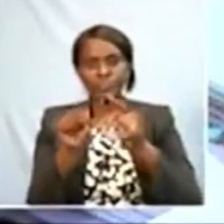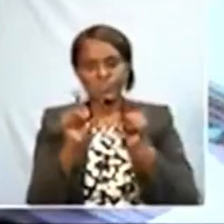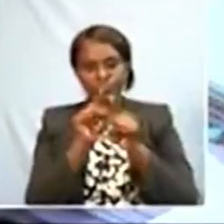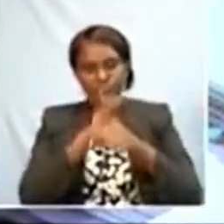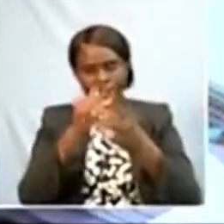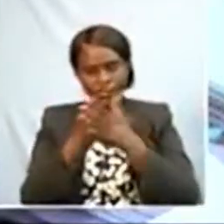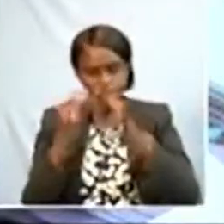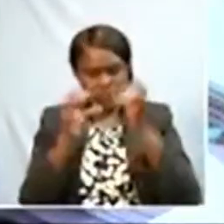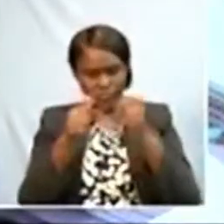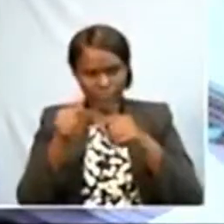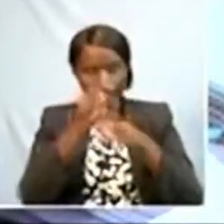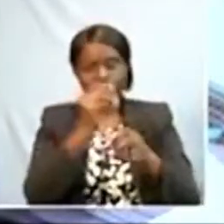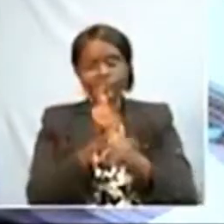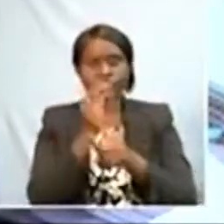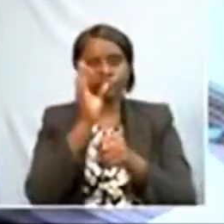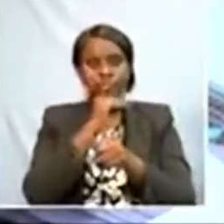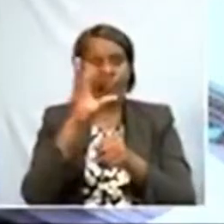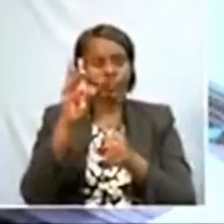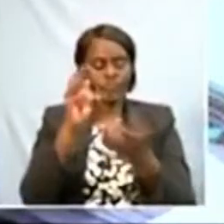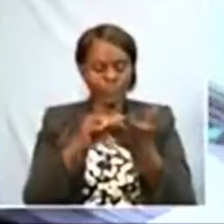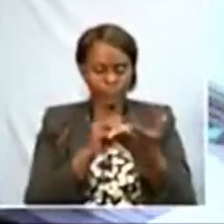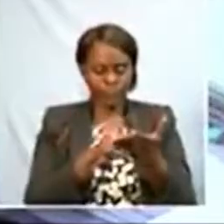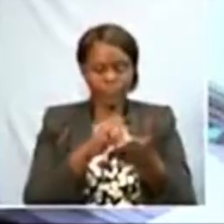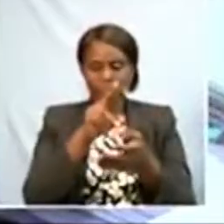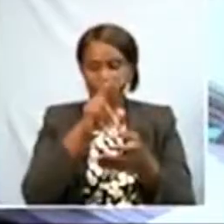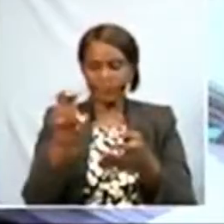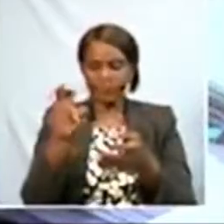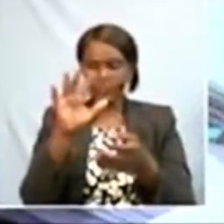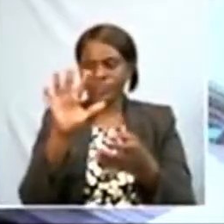all councils received